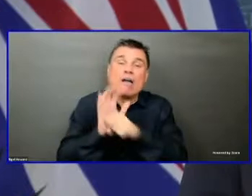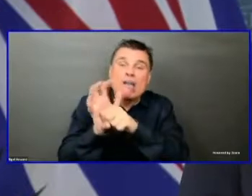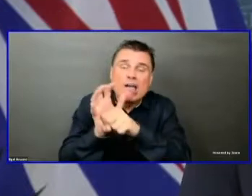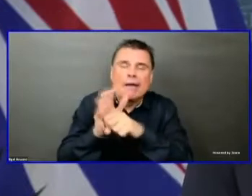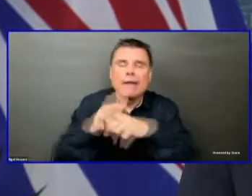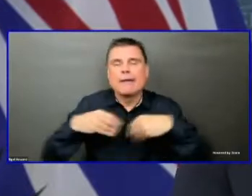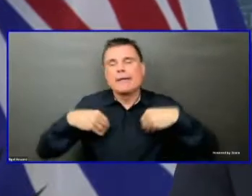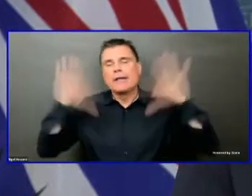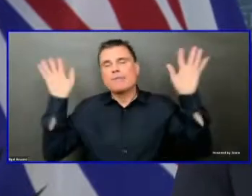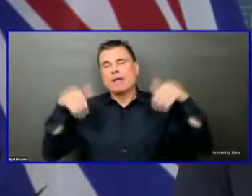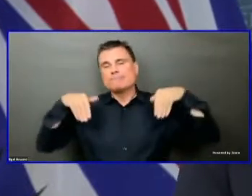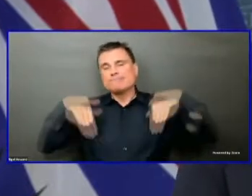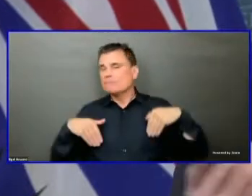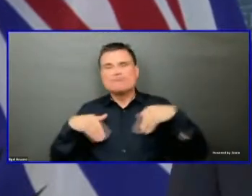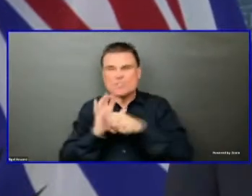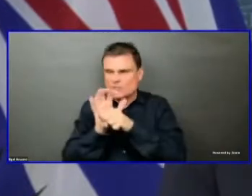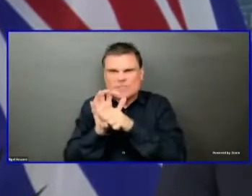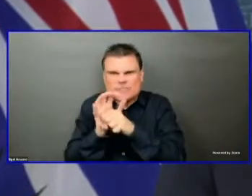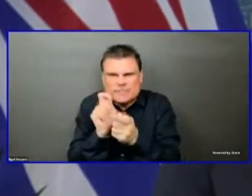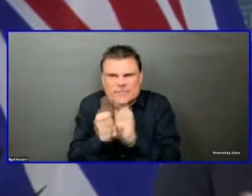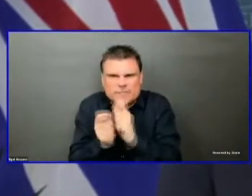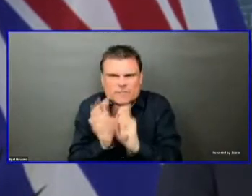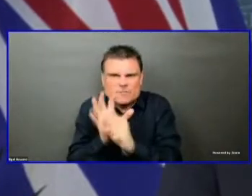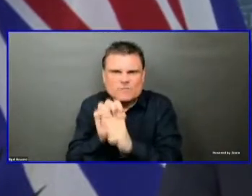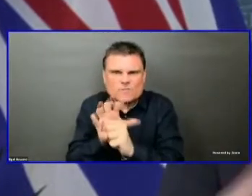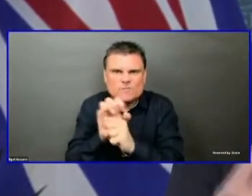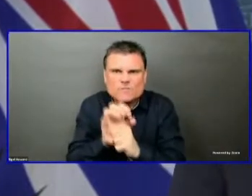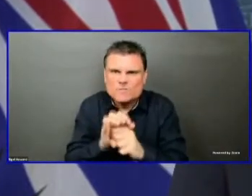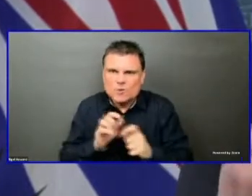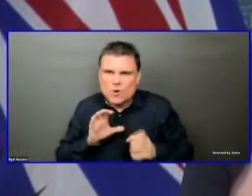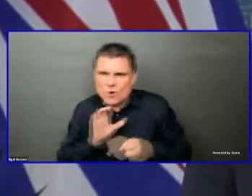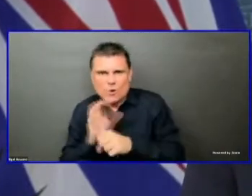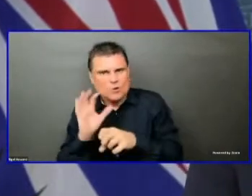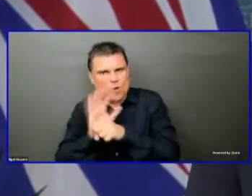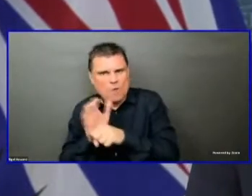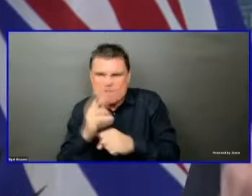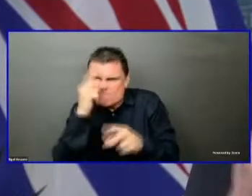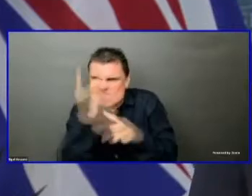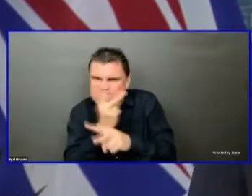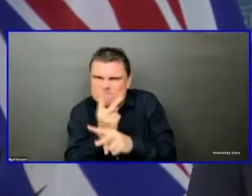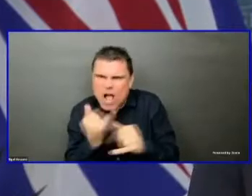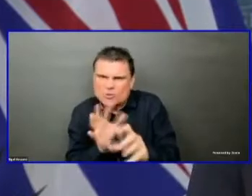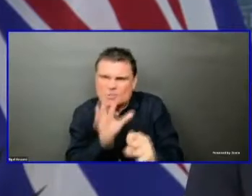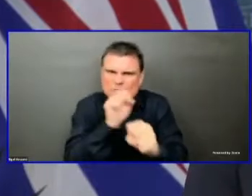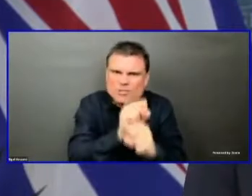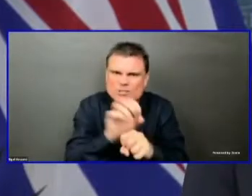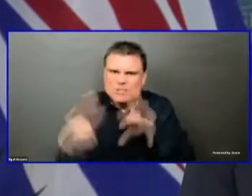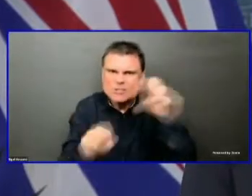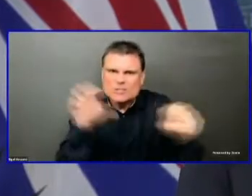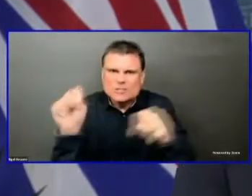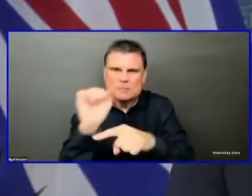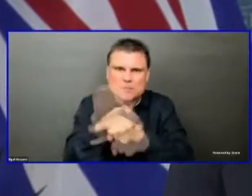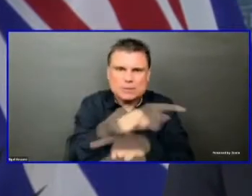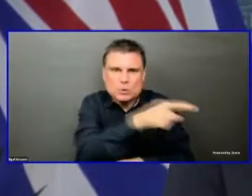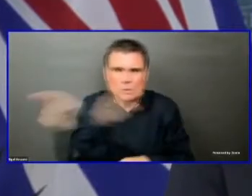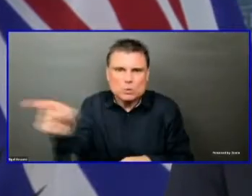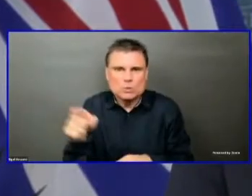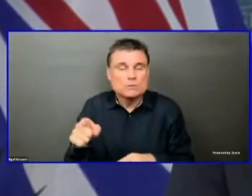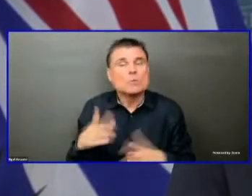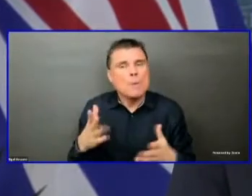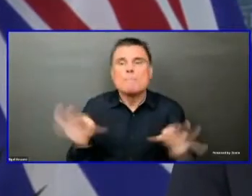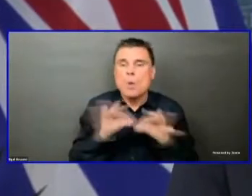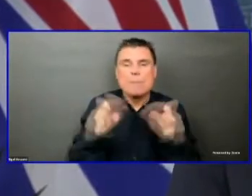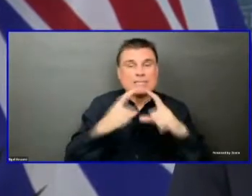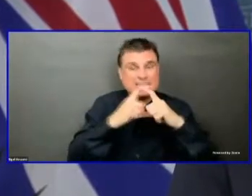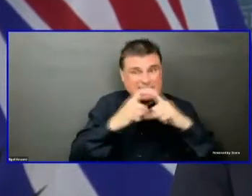hold fast to the knowledge that our masks, our hand washing, our physical distancing, our work, and our sacrifice save lives, and they do.